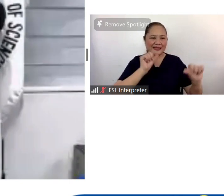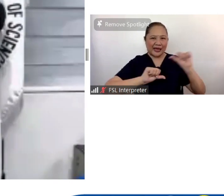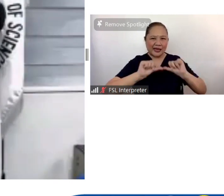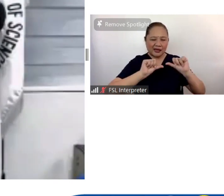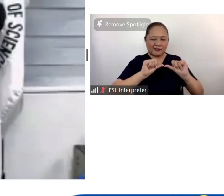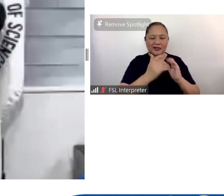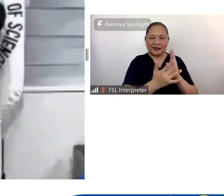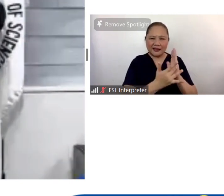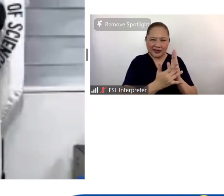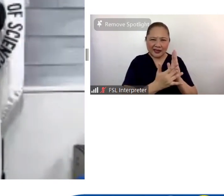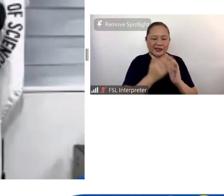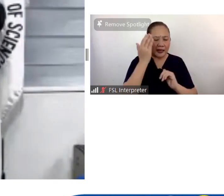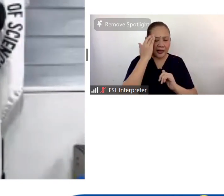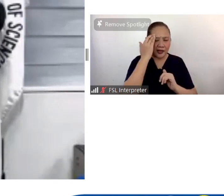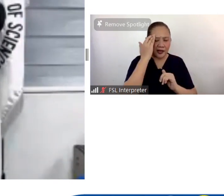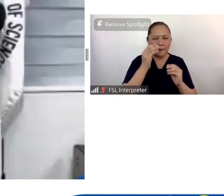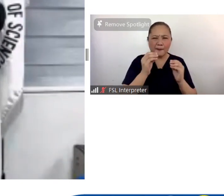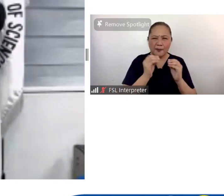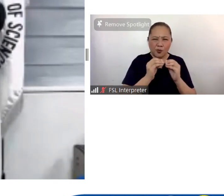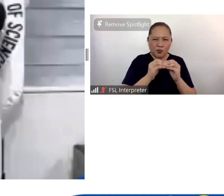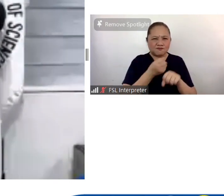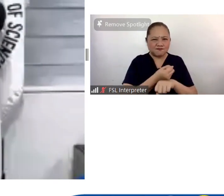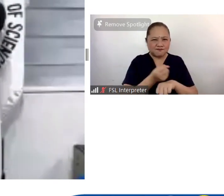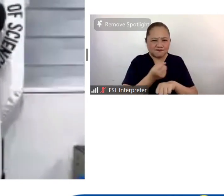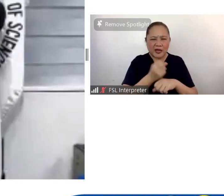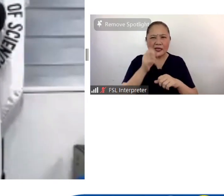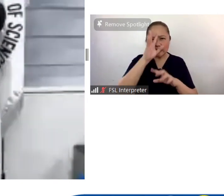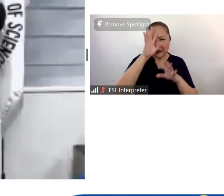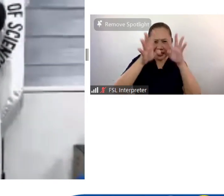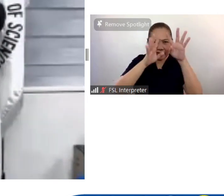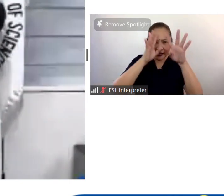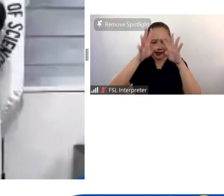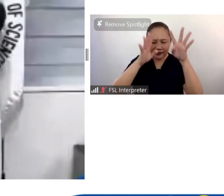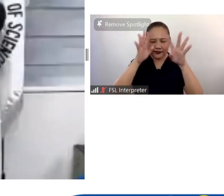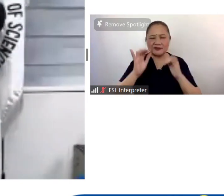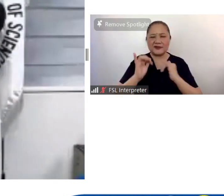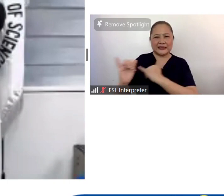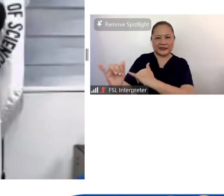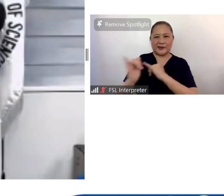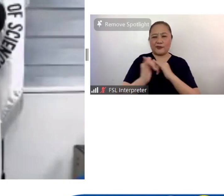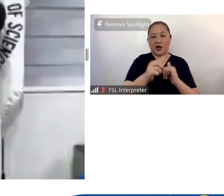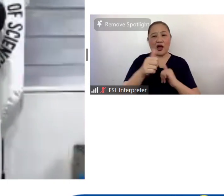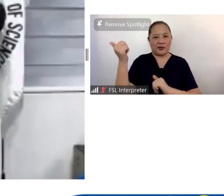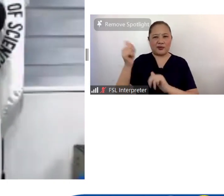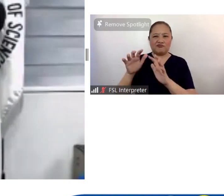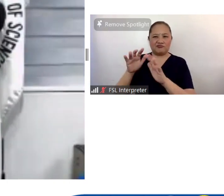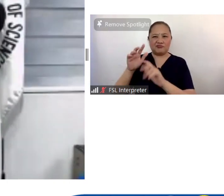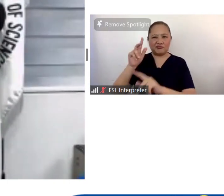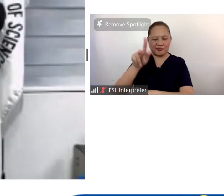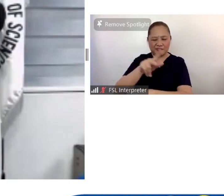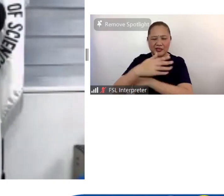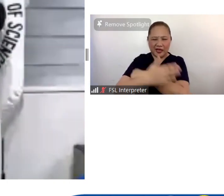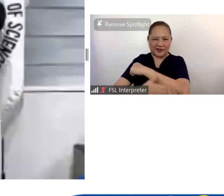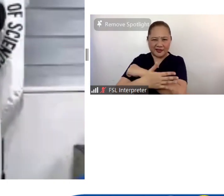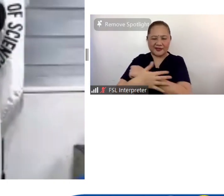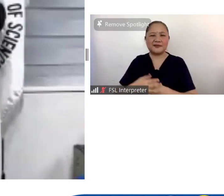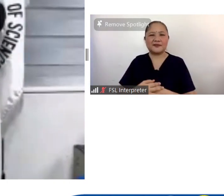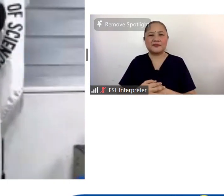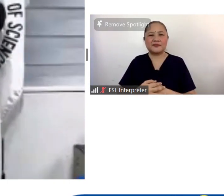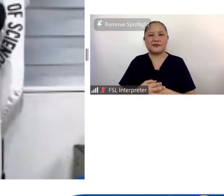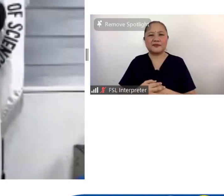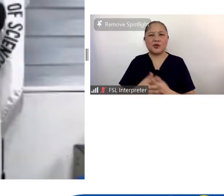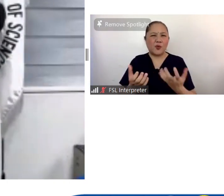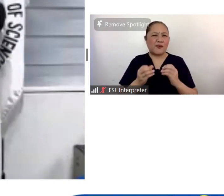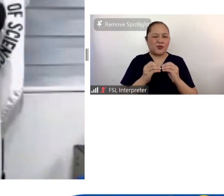as technologically agile and creative as the rest of the world. We also want more science-based